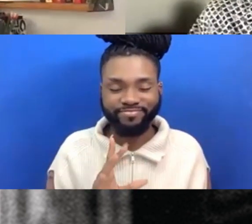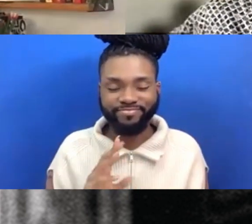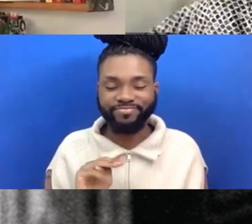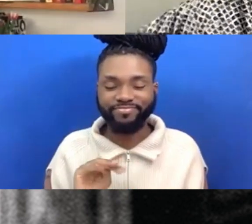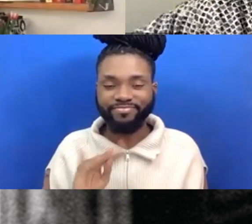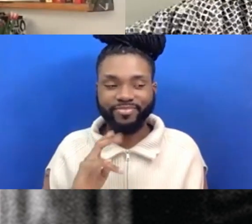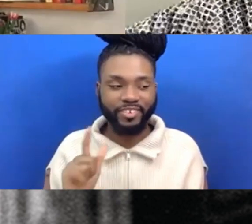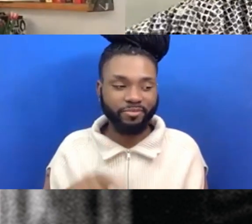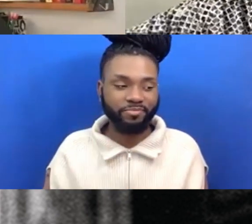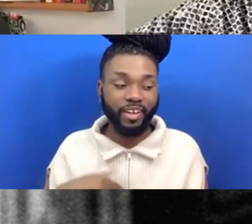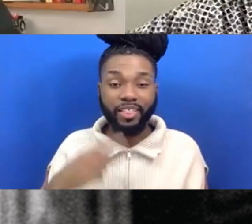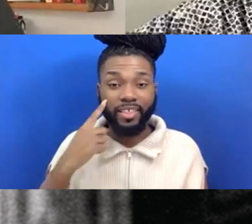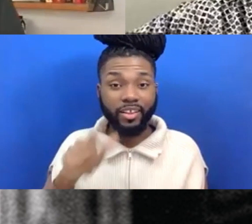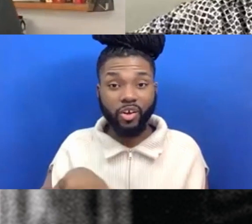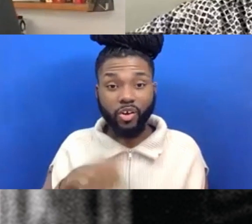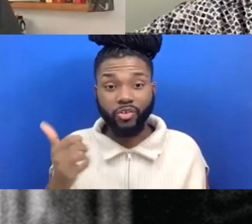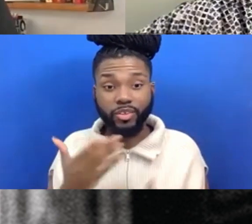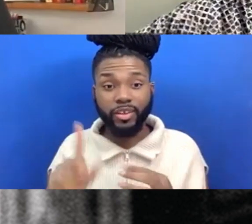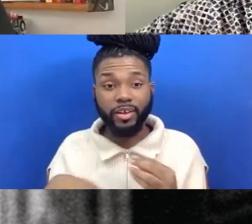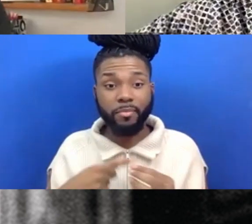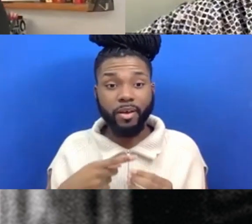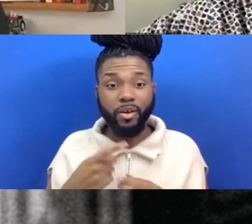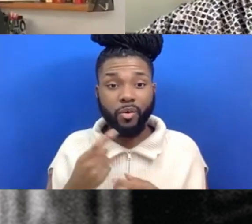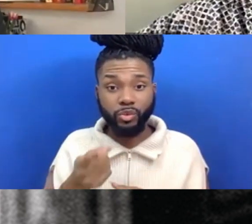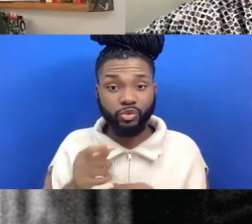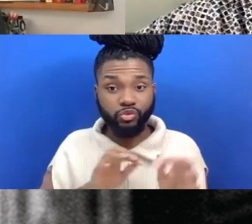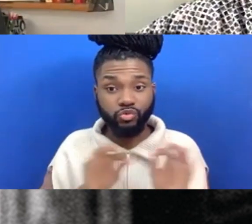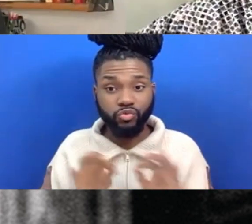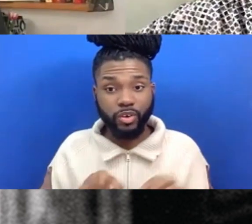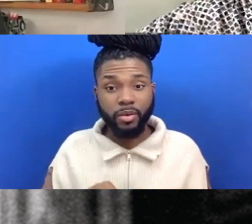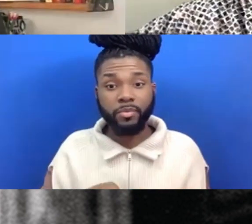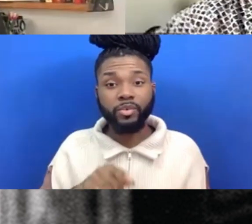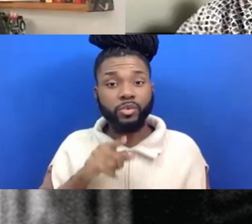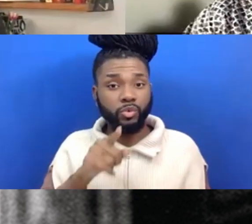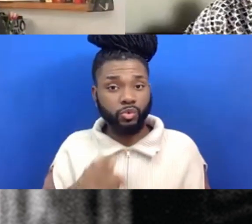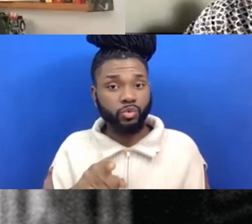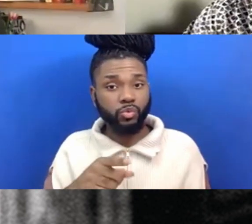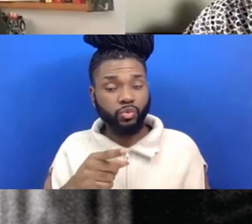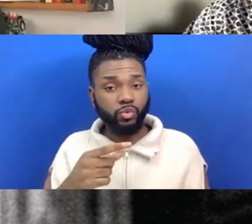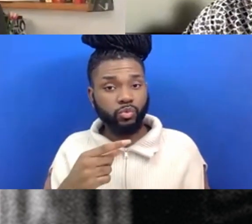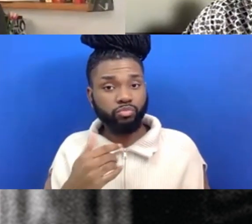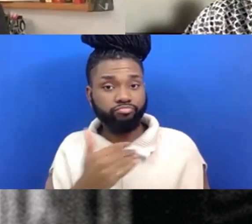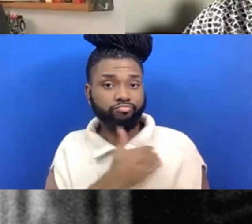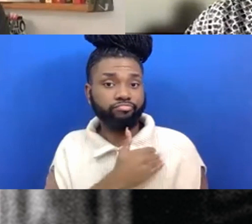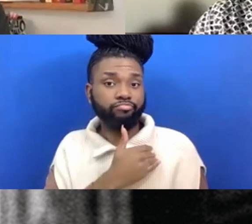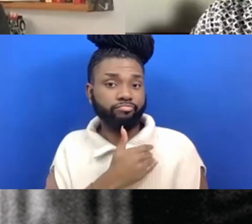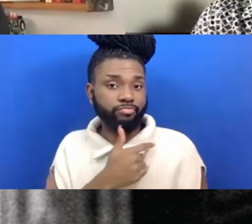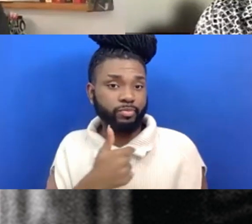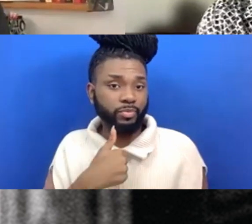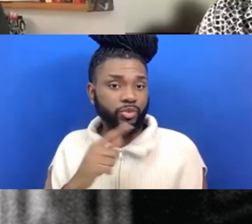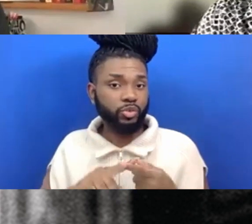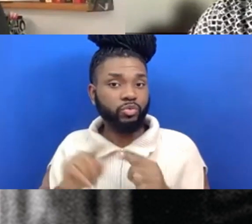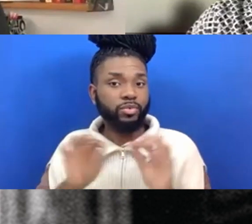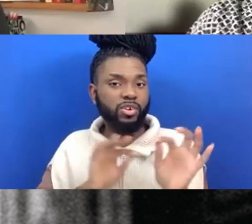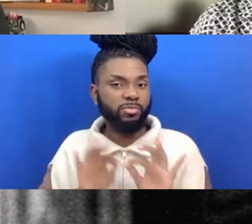I mean, the other thing about the multiplicity that you were describing is you prompted me to actually articulate what a